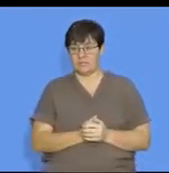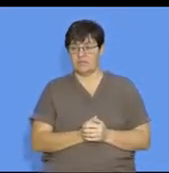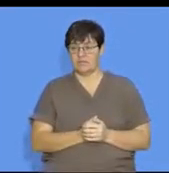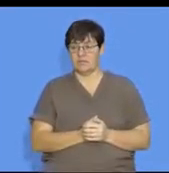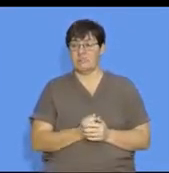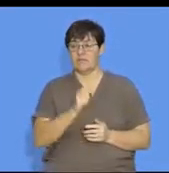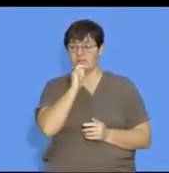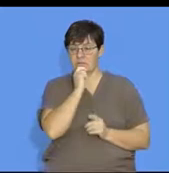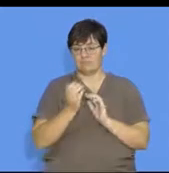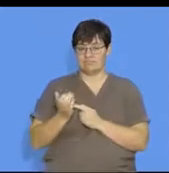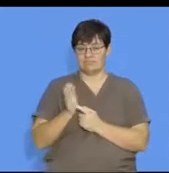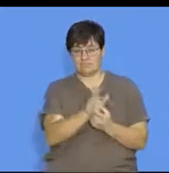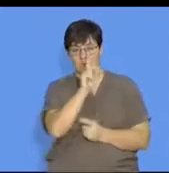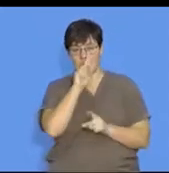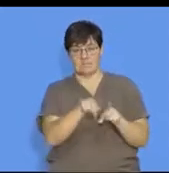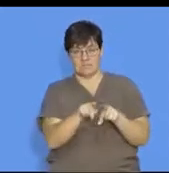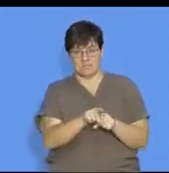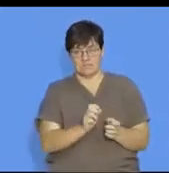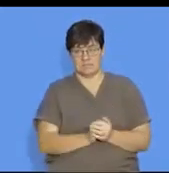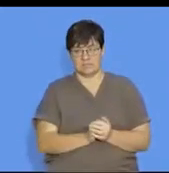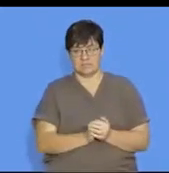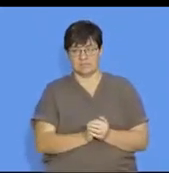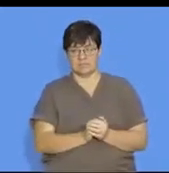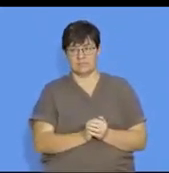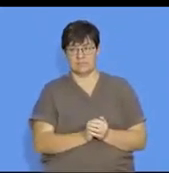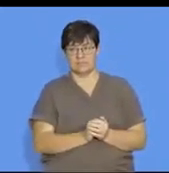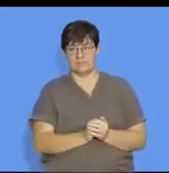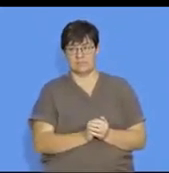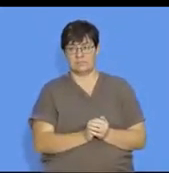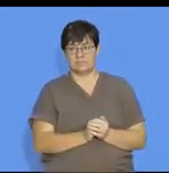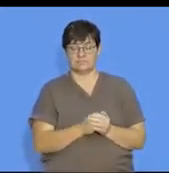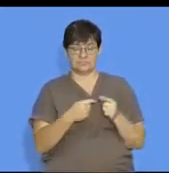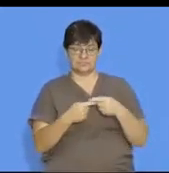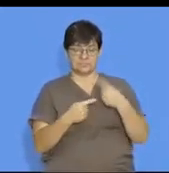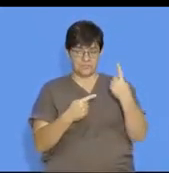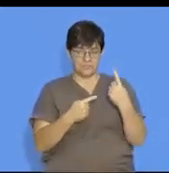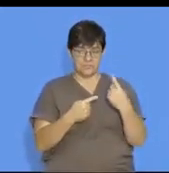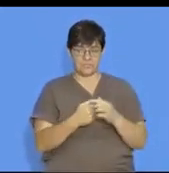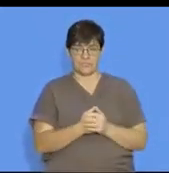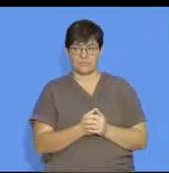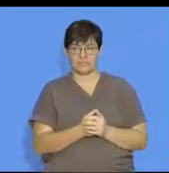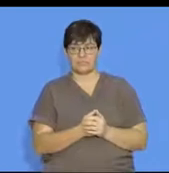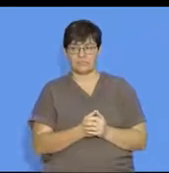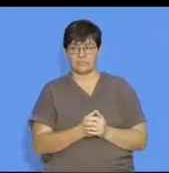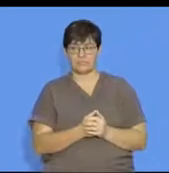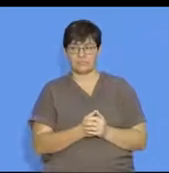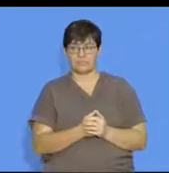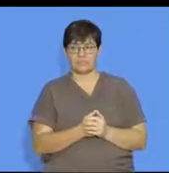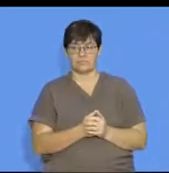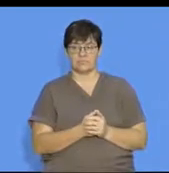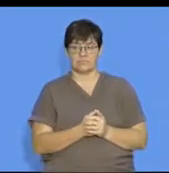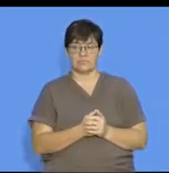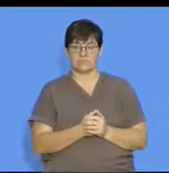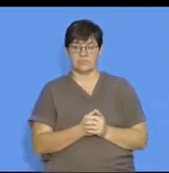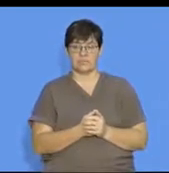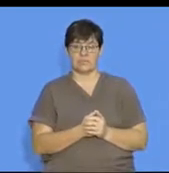if we use a simulation, it will definitely look like this. Right, so when the switch is open, okay, this is an open